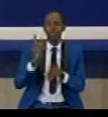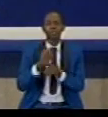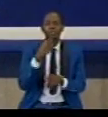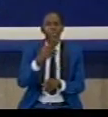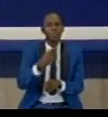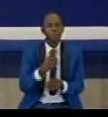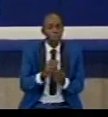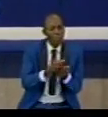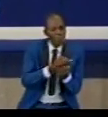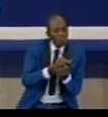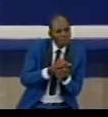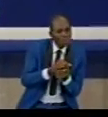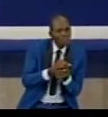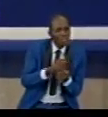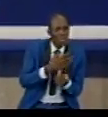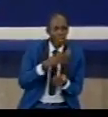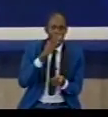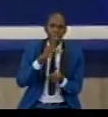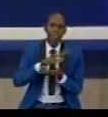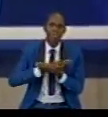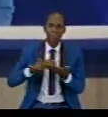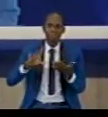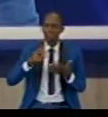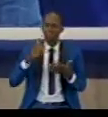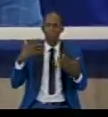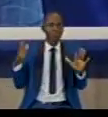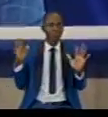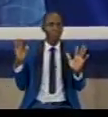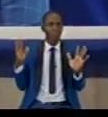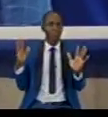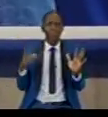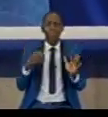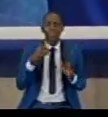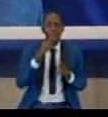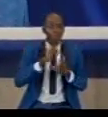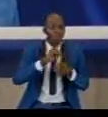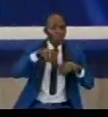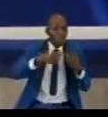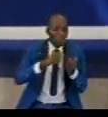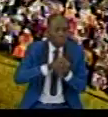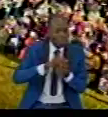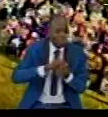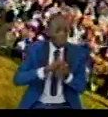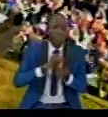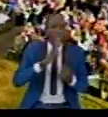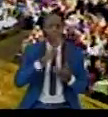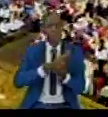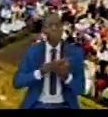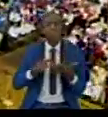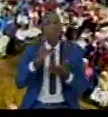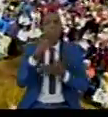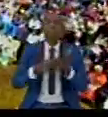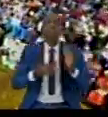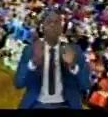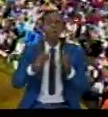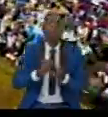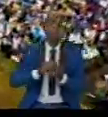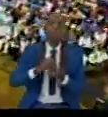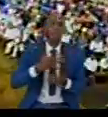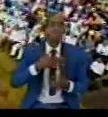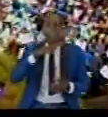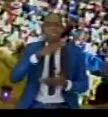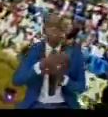without clean wash and be lucky that's only say it what can wash my stain away nothing